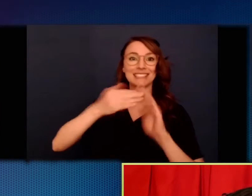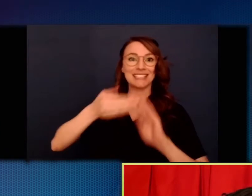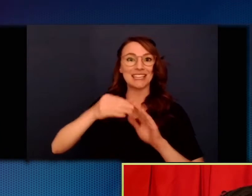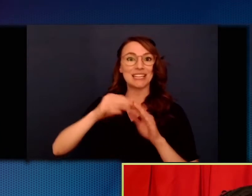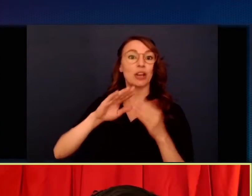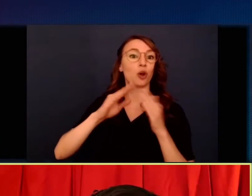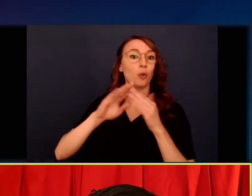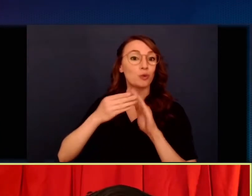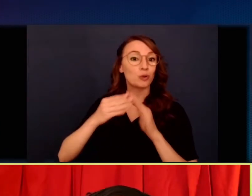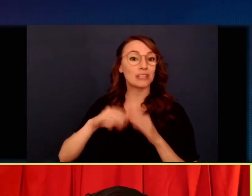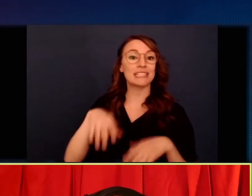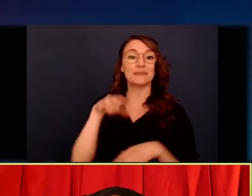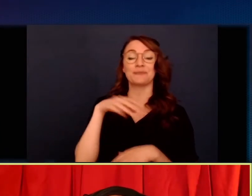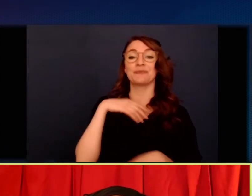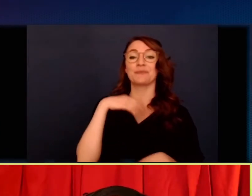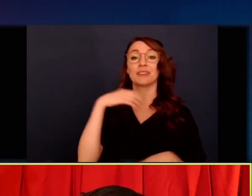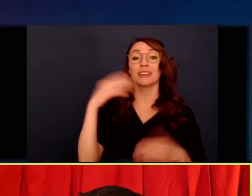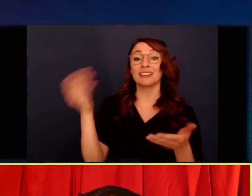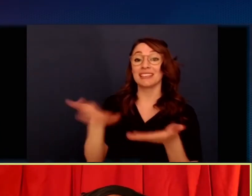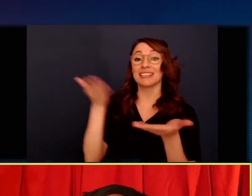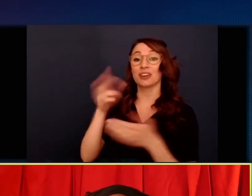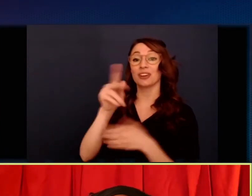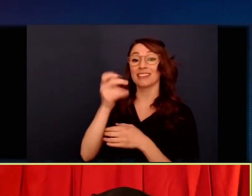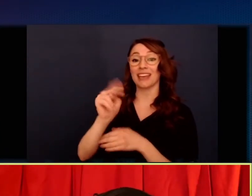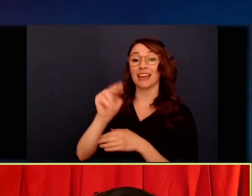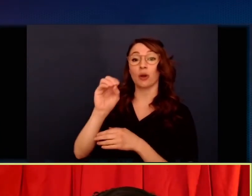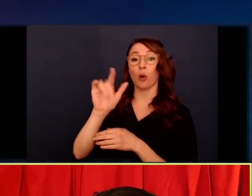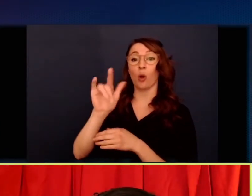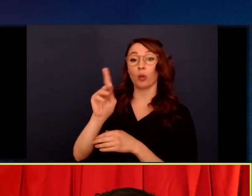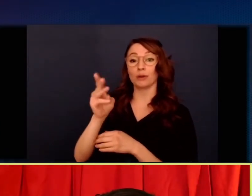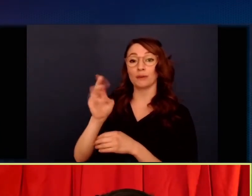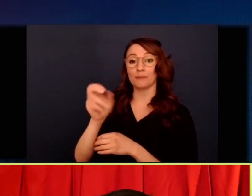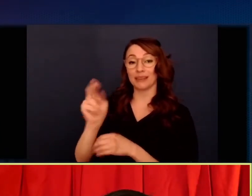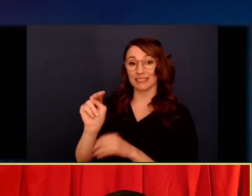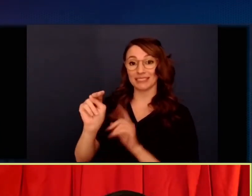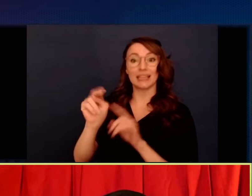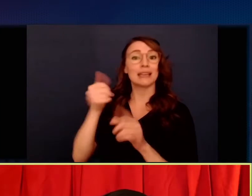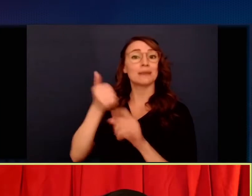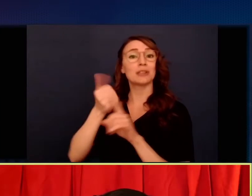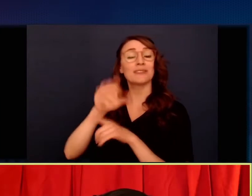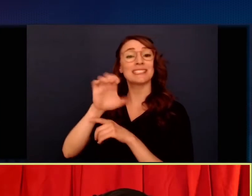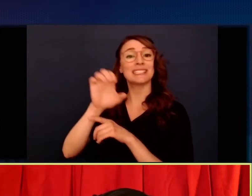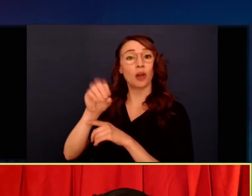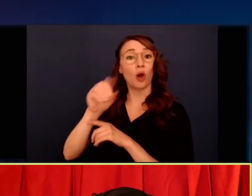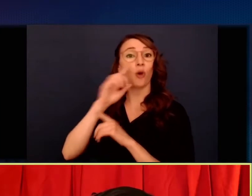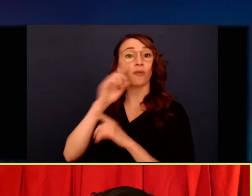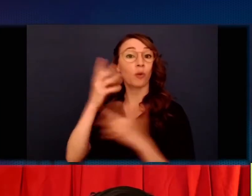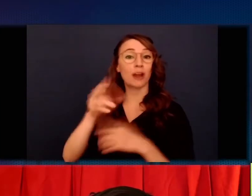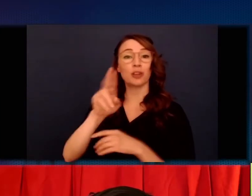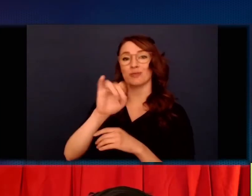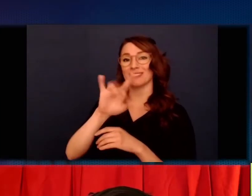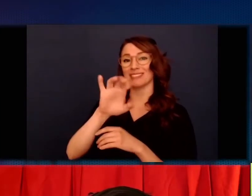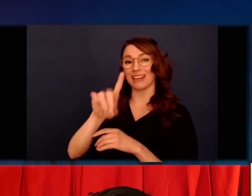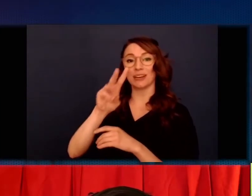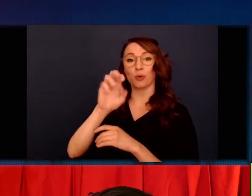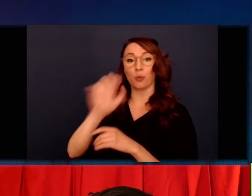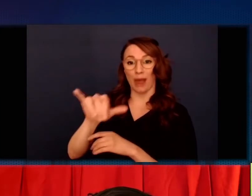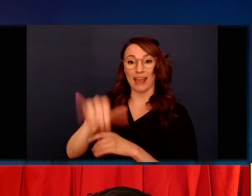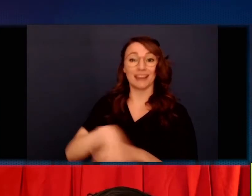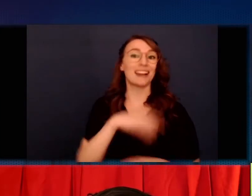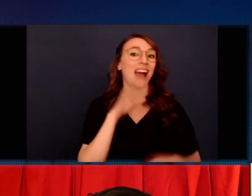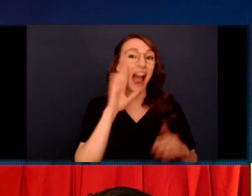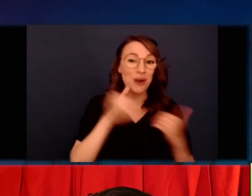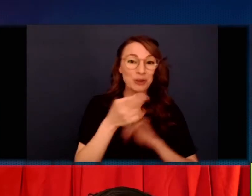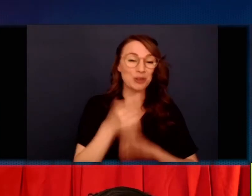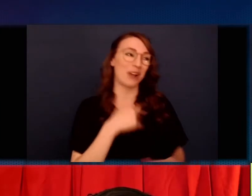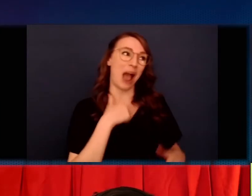Ken Oldham. He's the president and CEO of United Way of Frederick County. Thanks for joining us, Ken. How are you? I'm delighted to be here. I'm doing great.